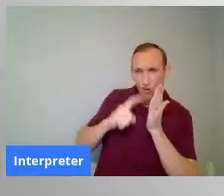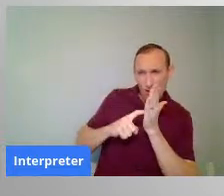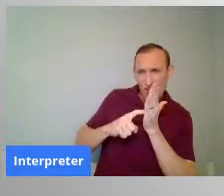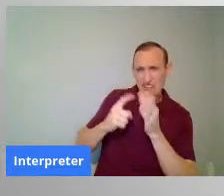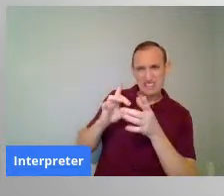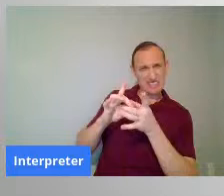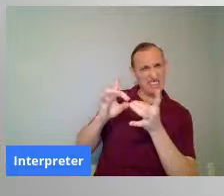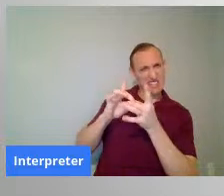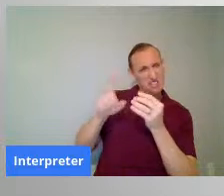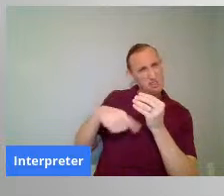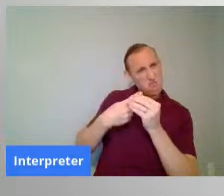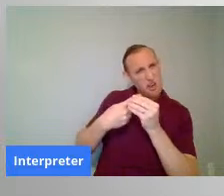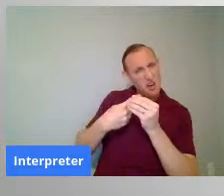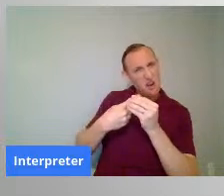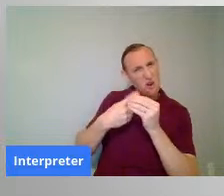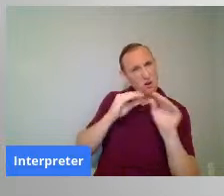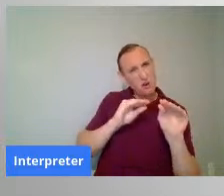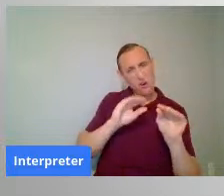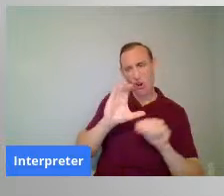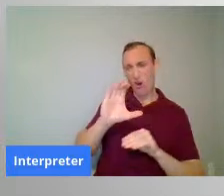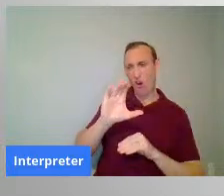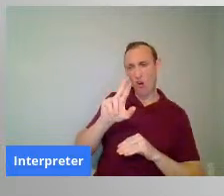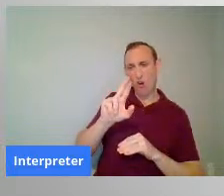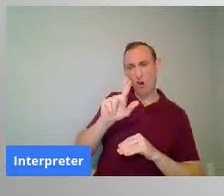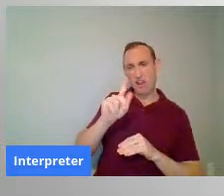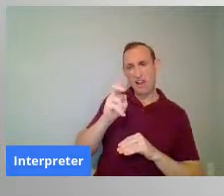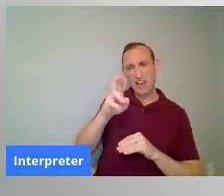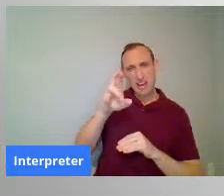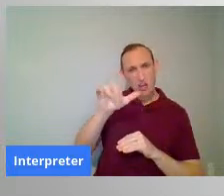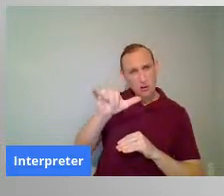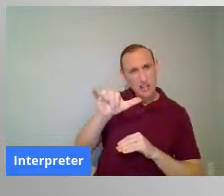the culinary part or some part of the culinary